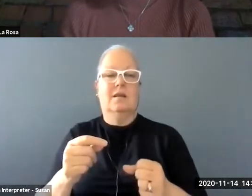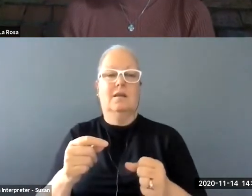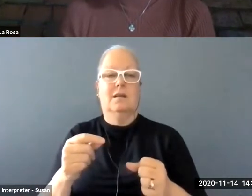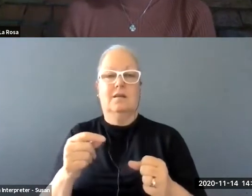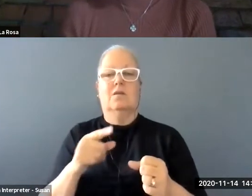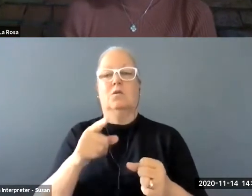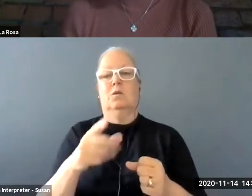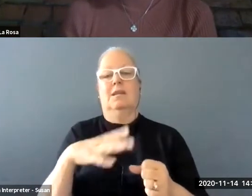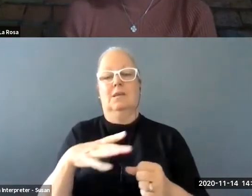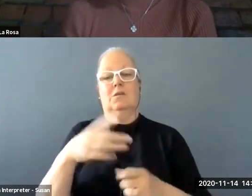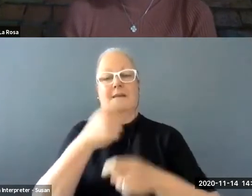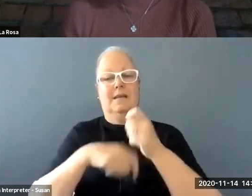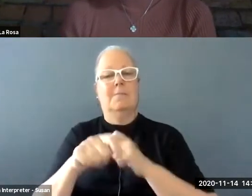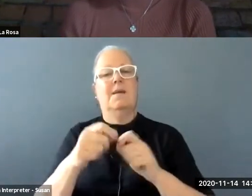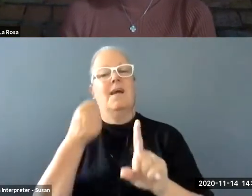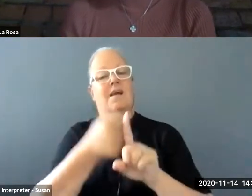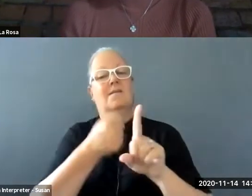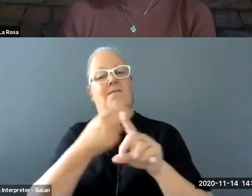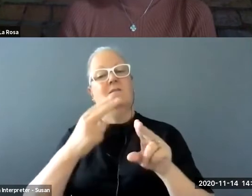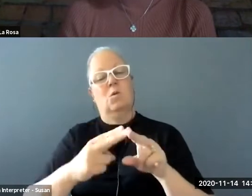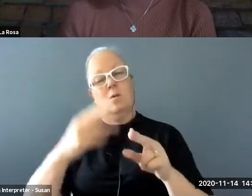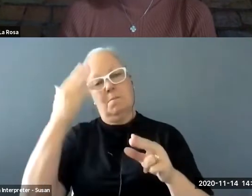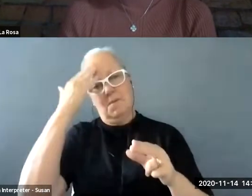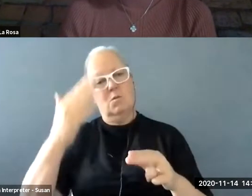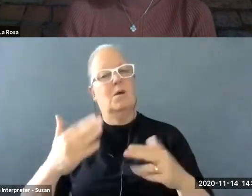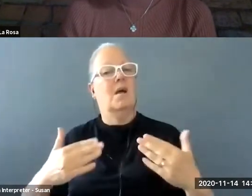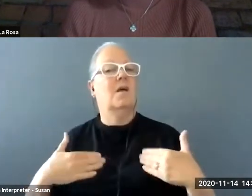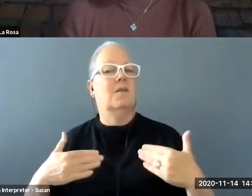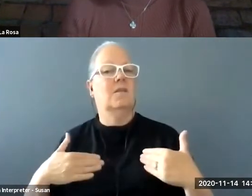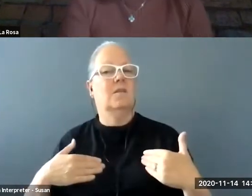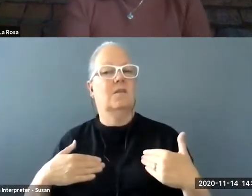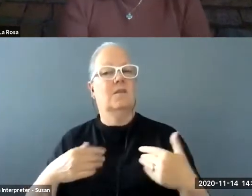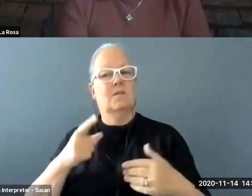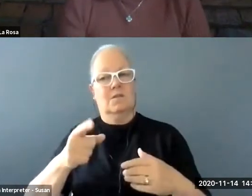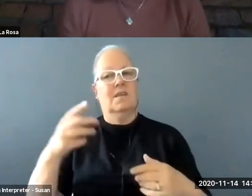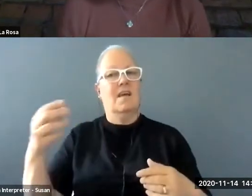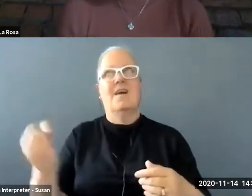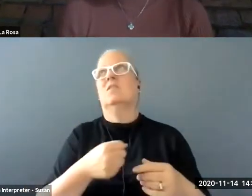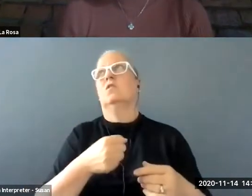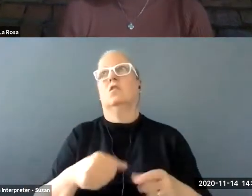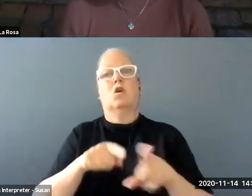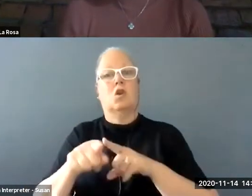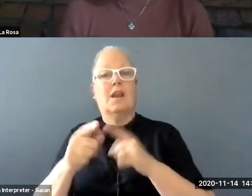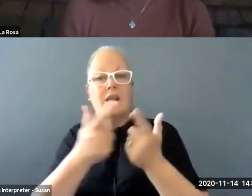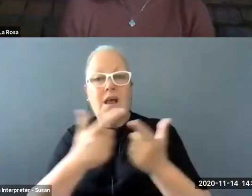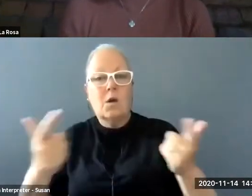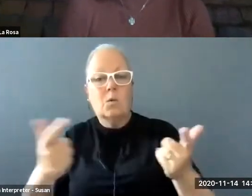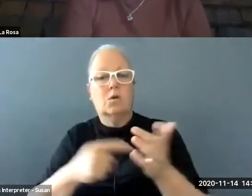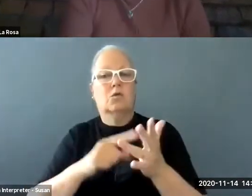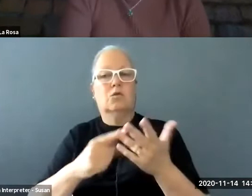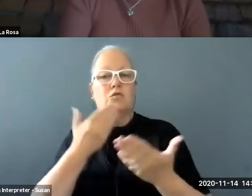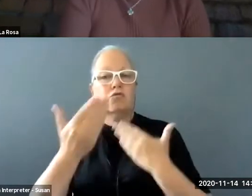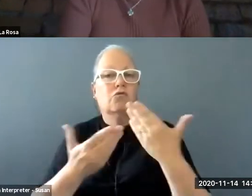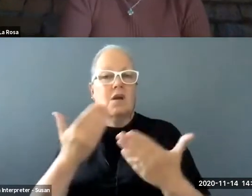to become an advocate for mental health in general, that you need to be able to learn language to describe